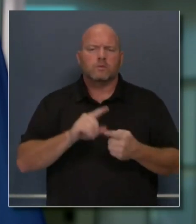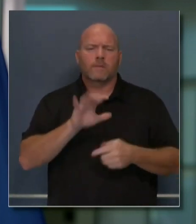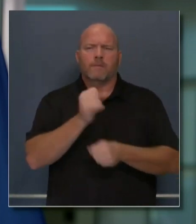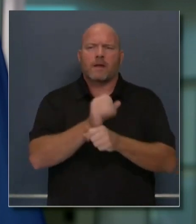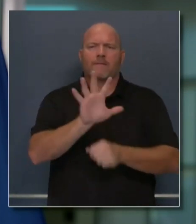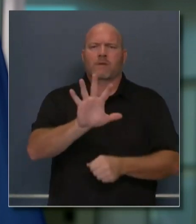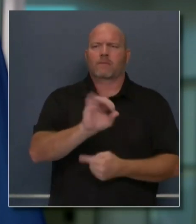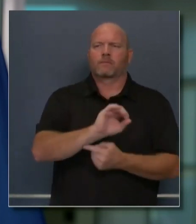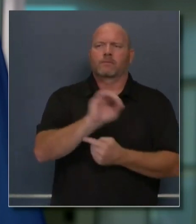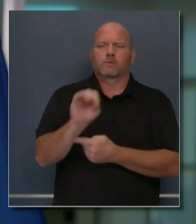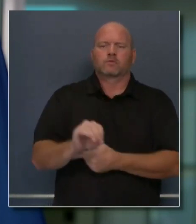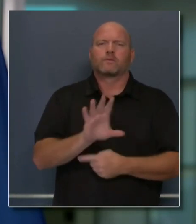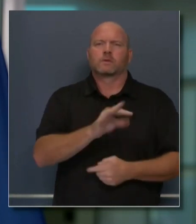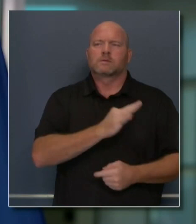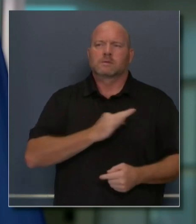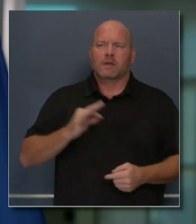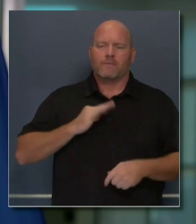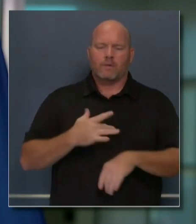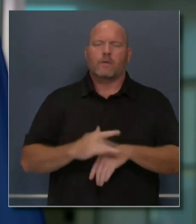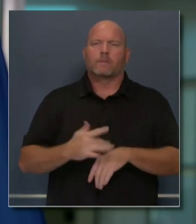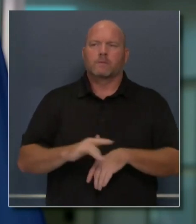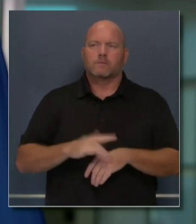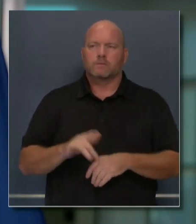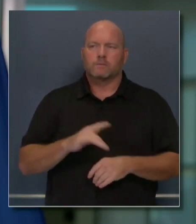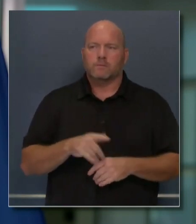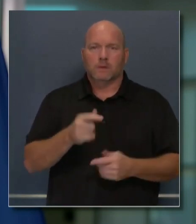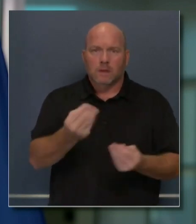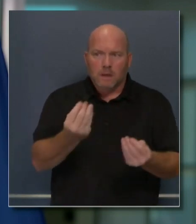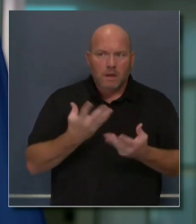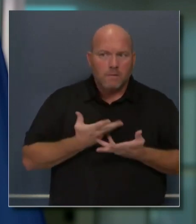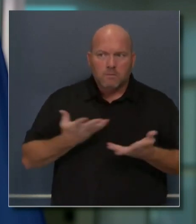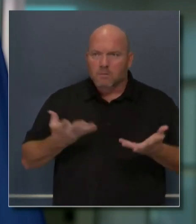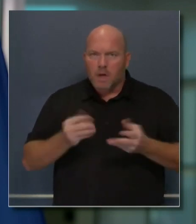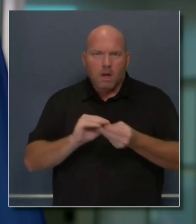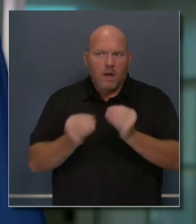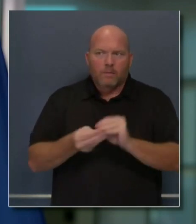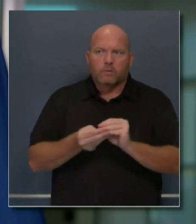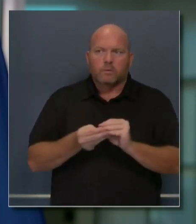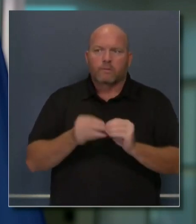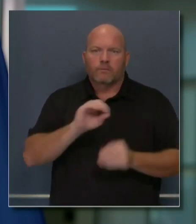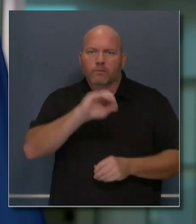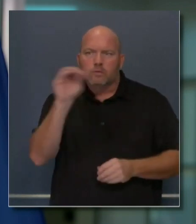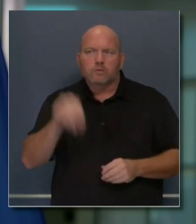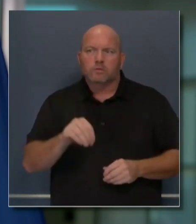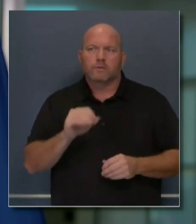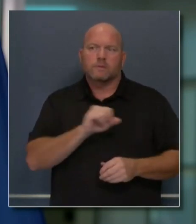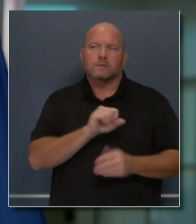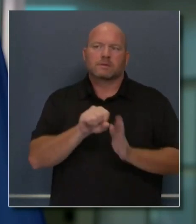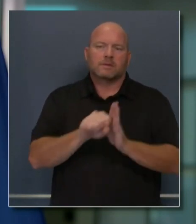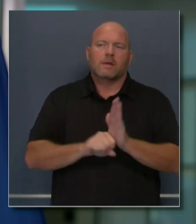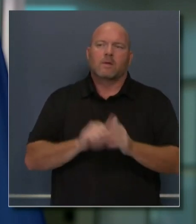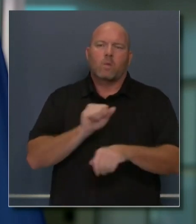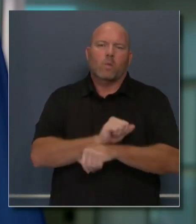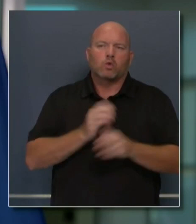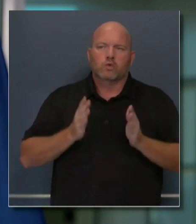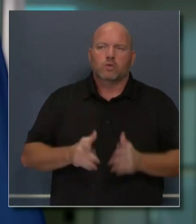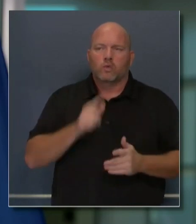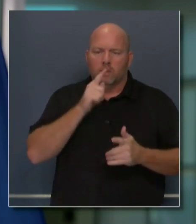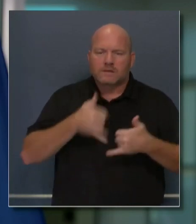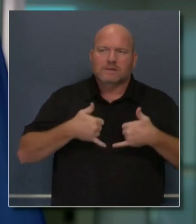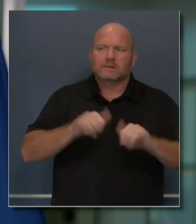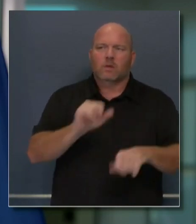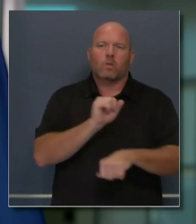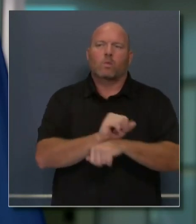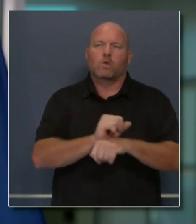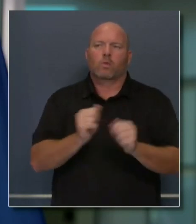contact tracing. Can you give us an updated number in terms of the percentage of state workers who are still helping with contact